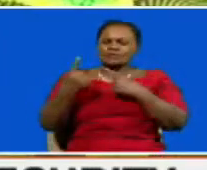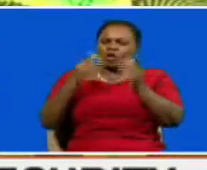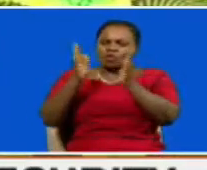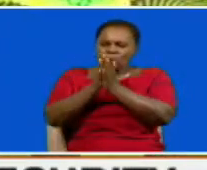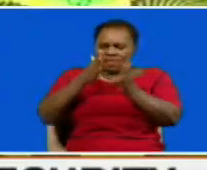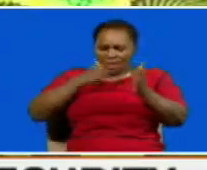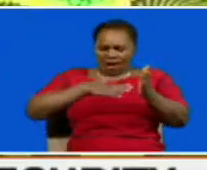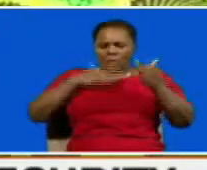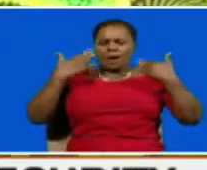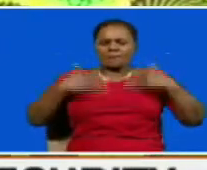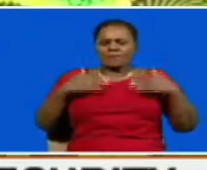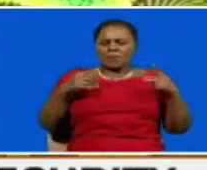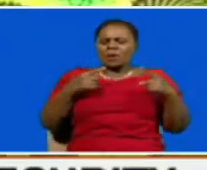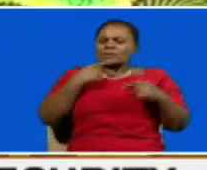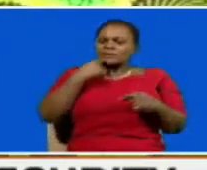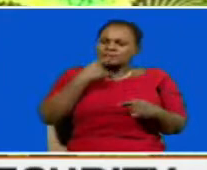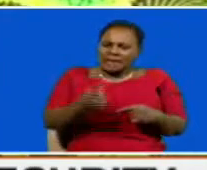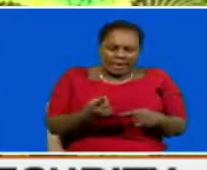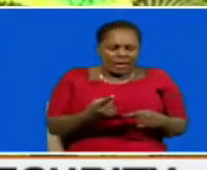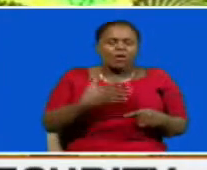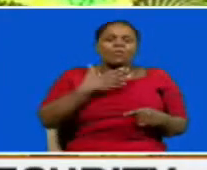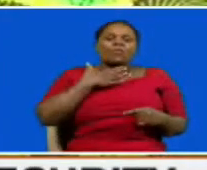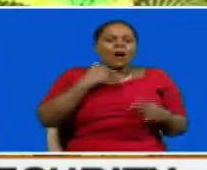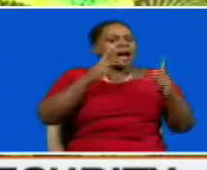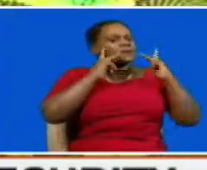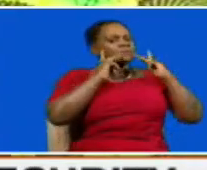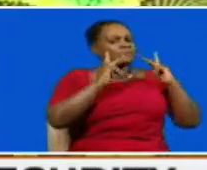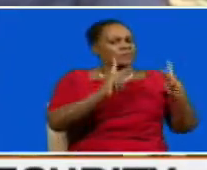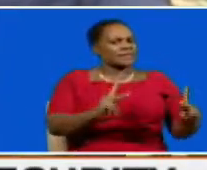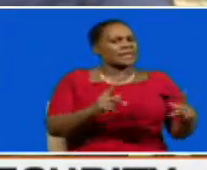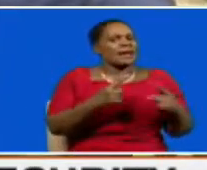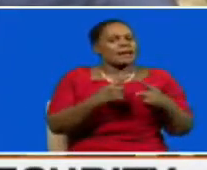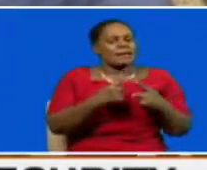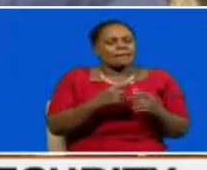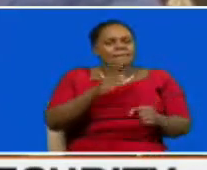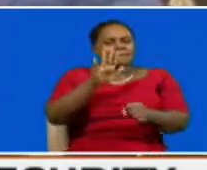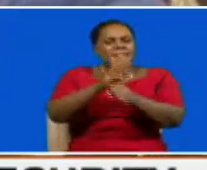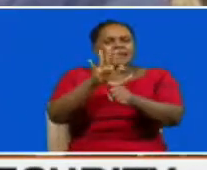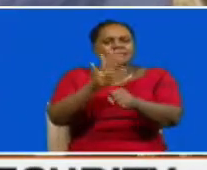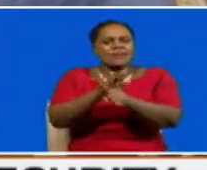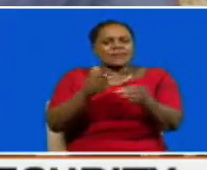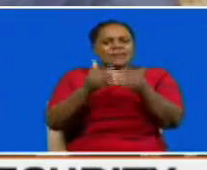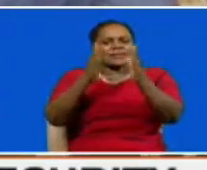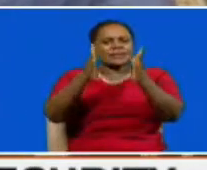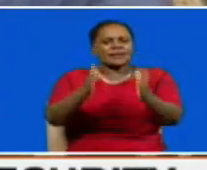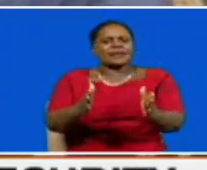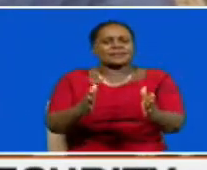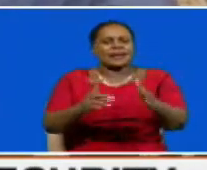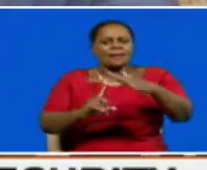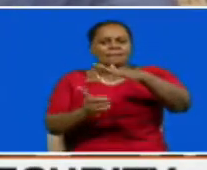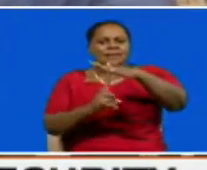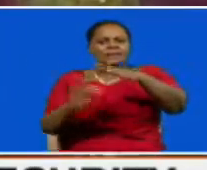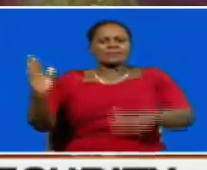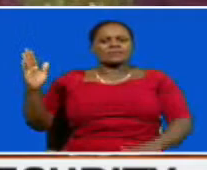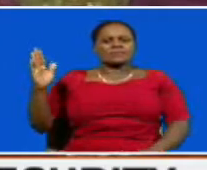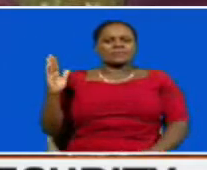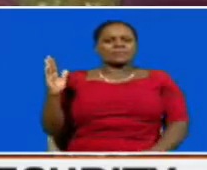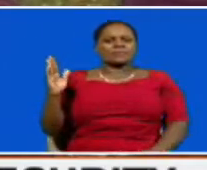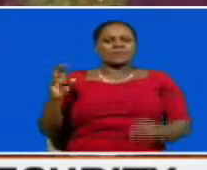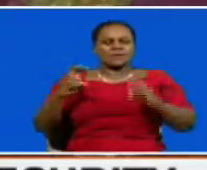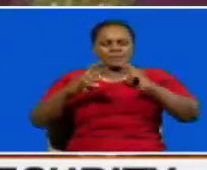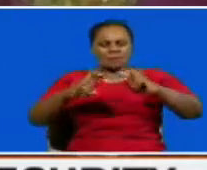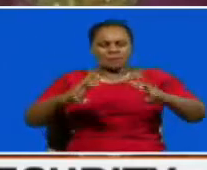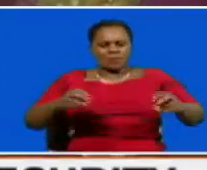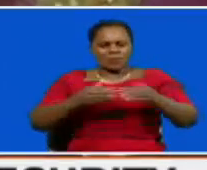watu wetu leo, tumewaambia sisi njia yetu ni njia ya amani. A number of leaders calling on the Ministry of Interior to investigate